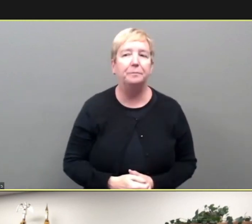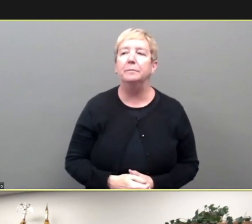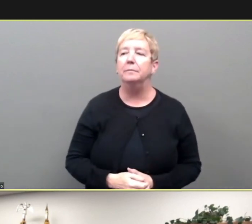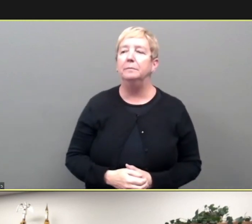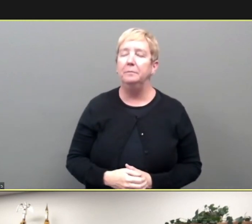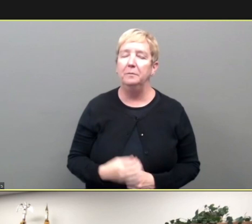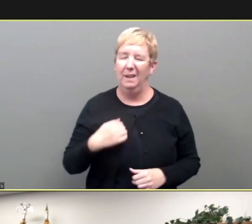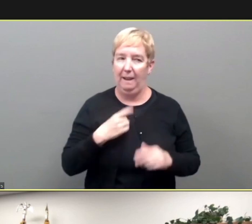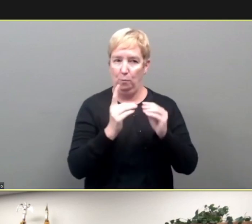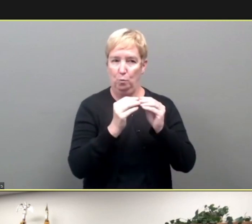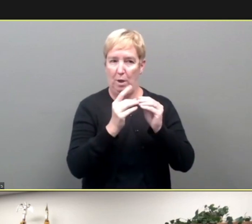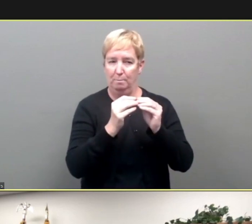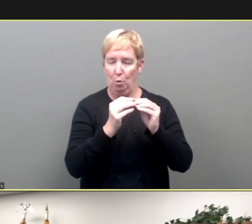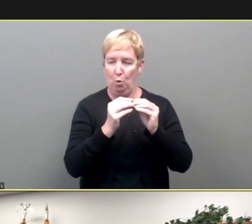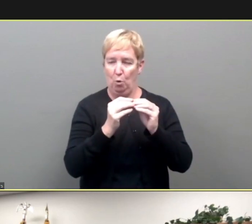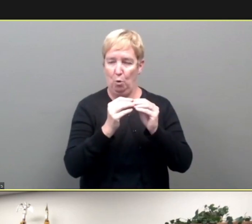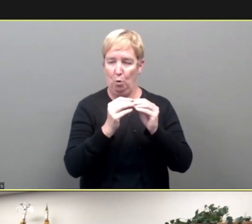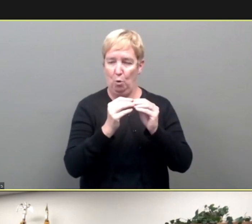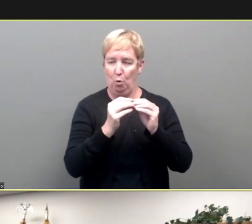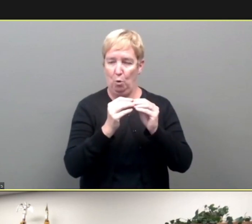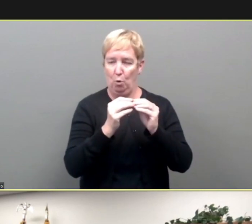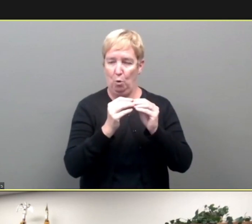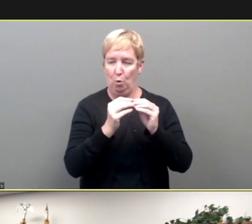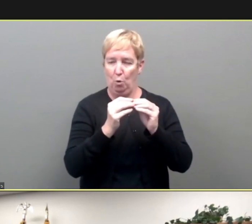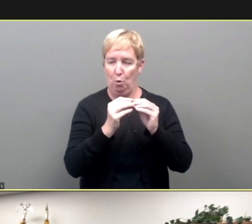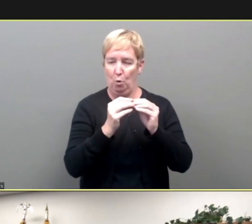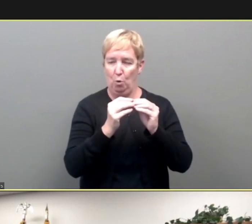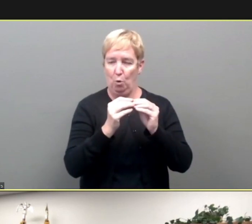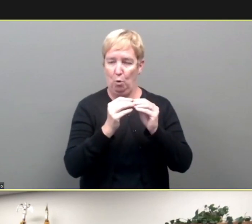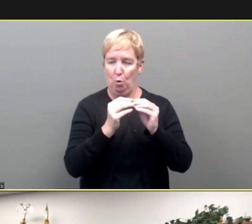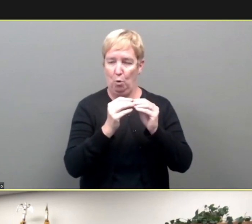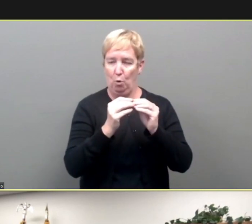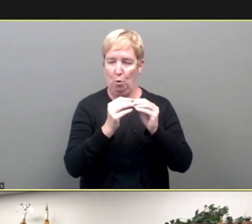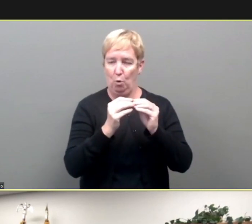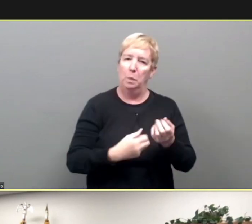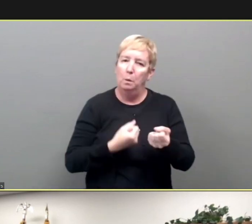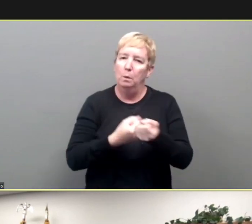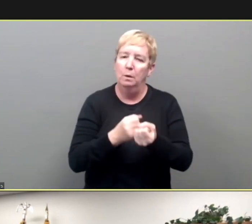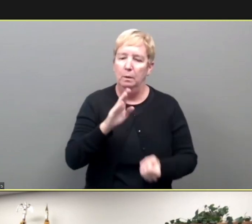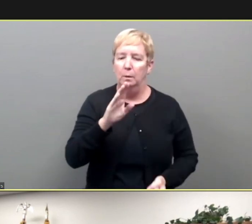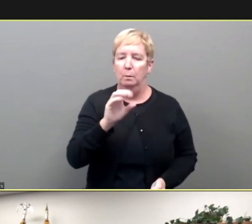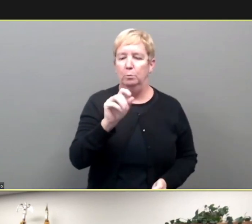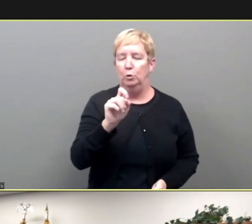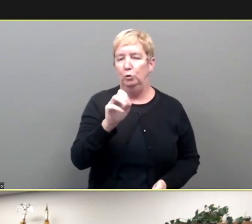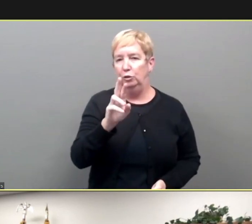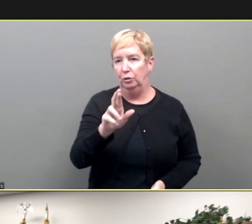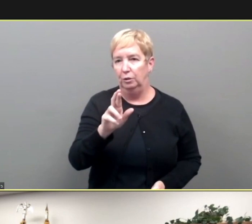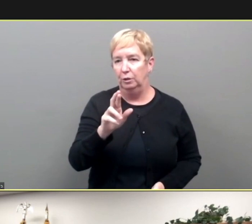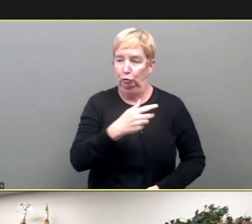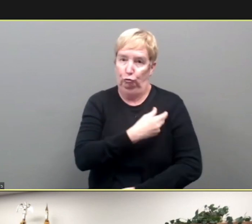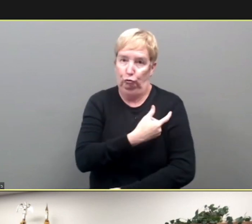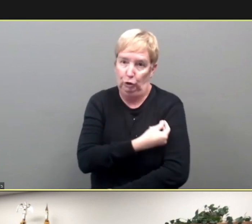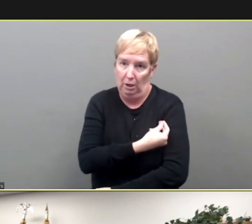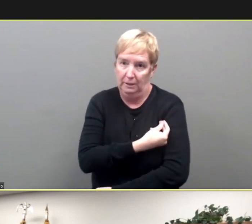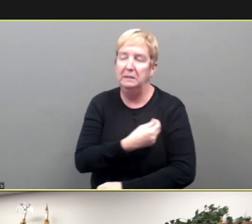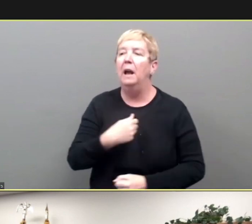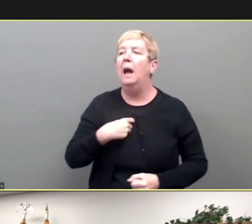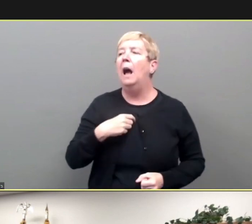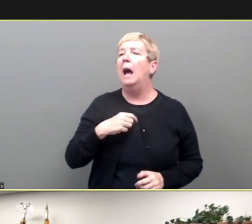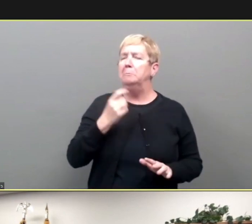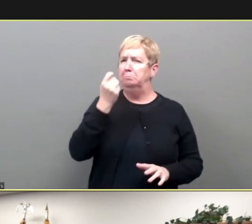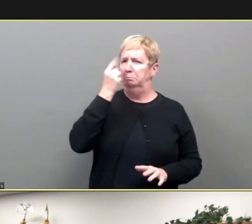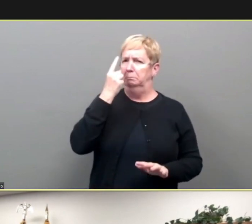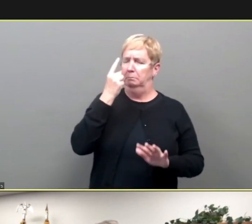additional question for later, but wanted to also kind of drill down on the booster shots. My question was, I understand the 2-week delay